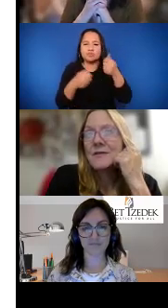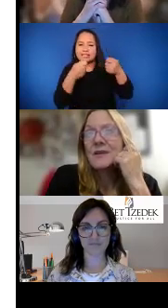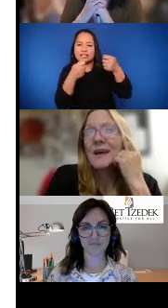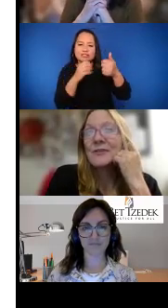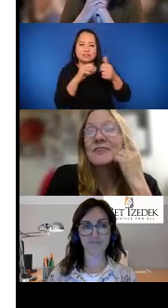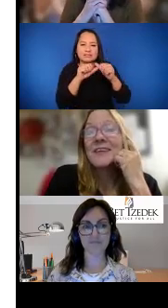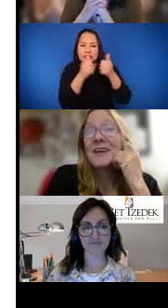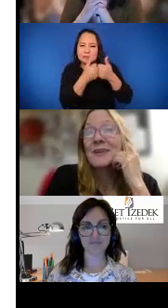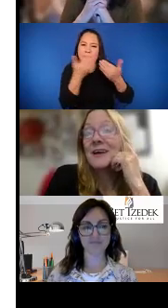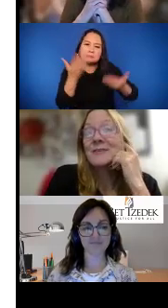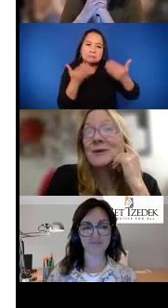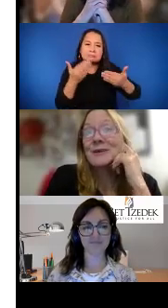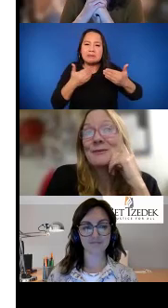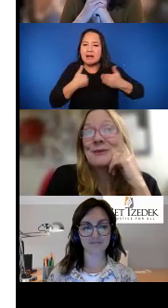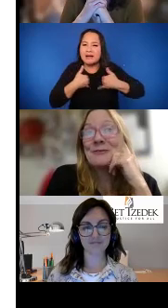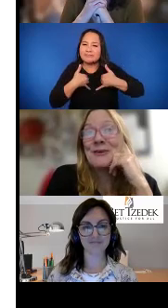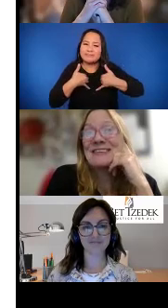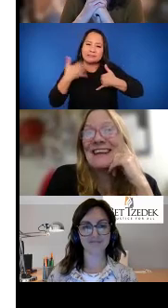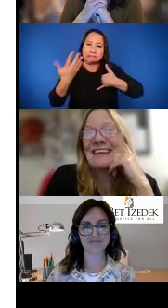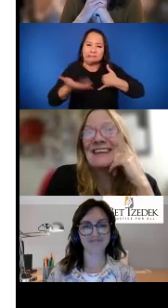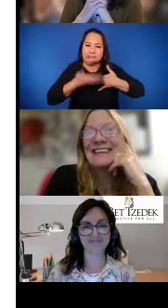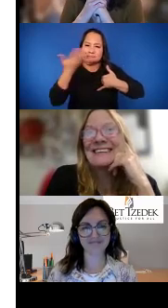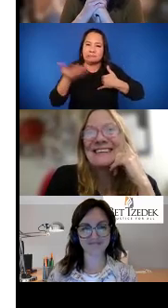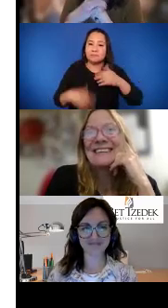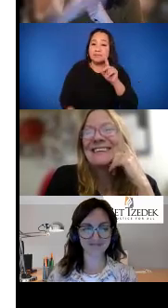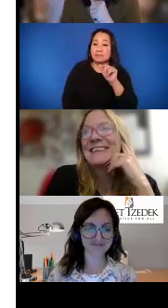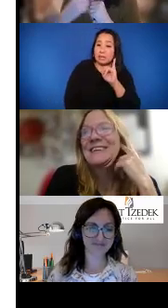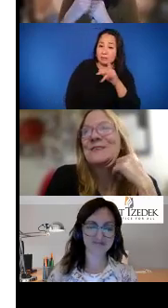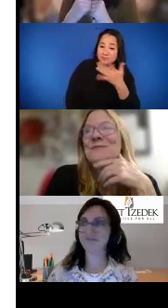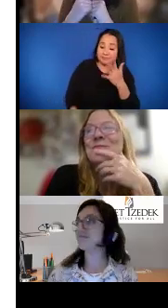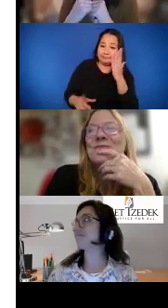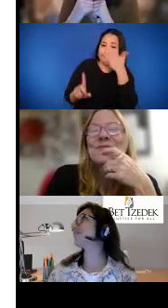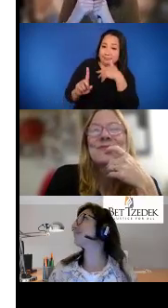Oversight? oversight. Thank you. That is the word I was looking for, Dani.